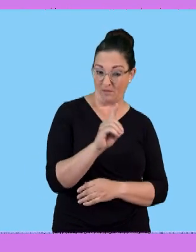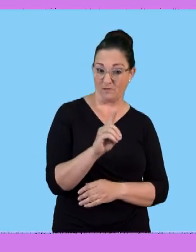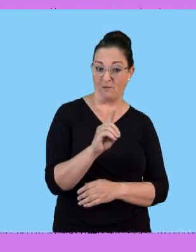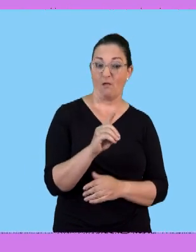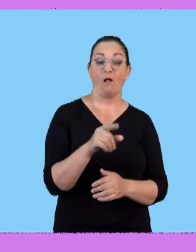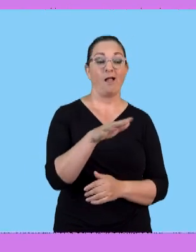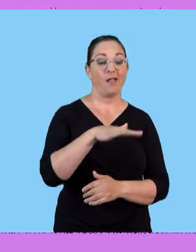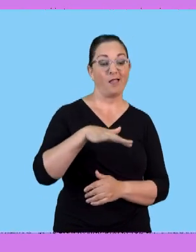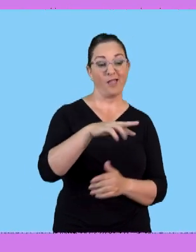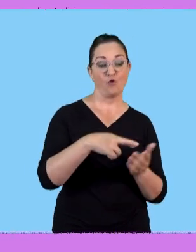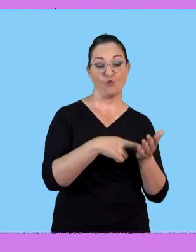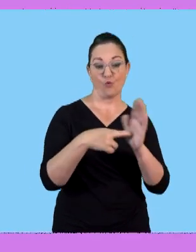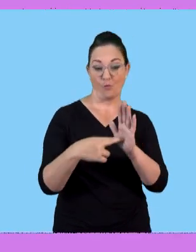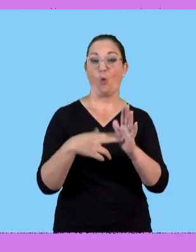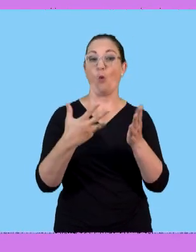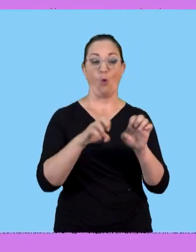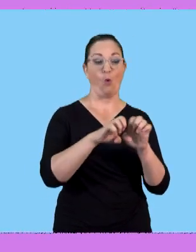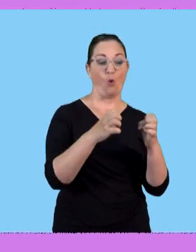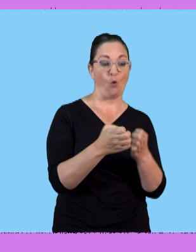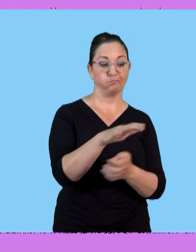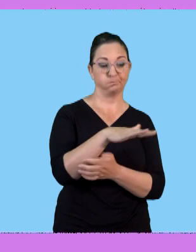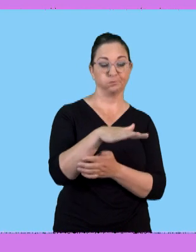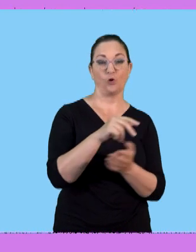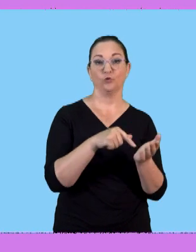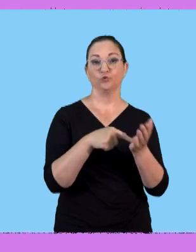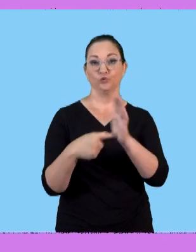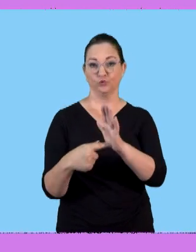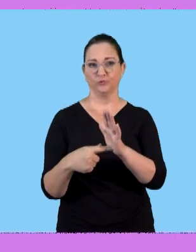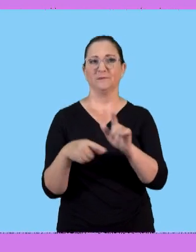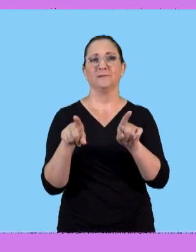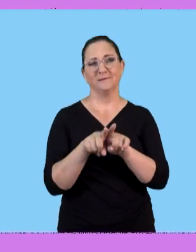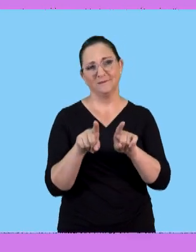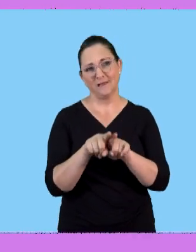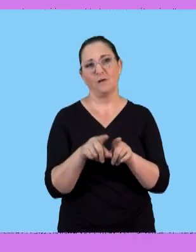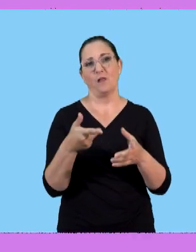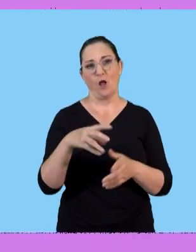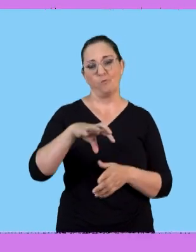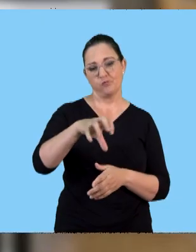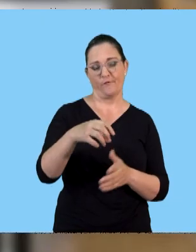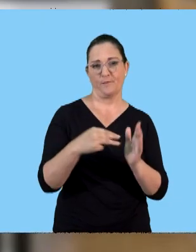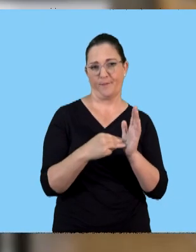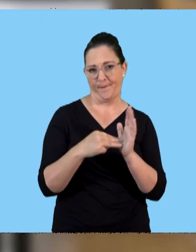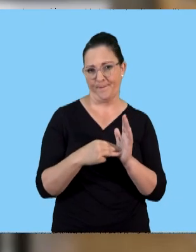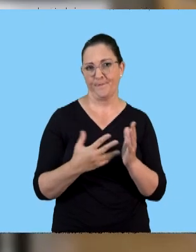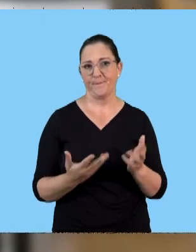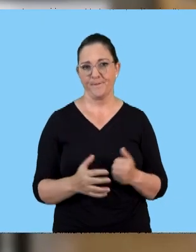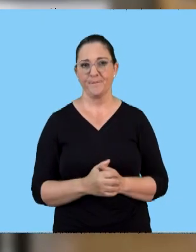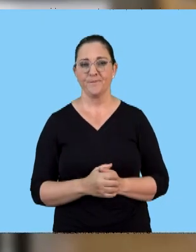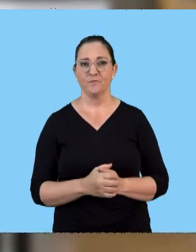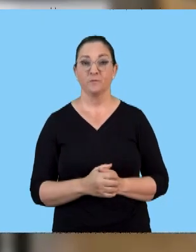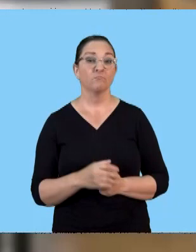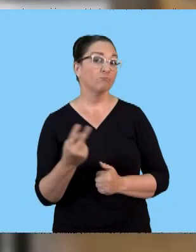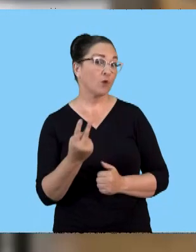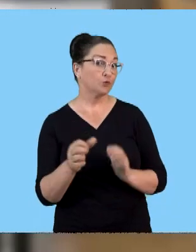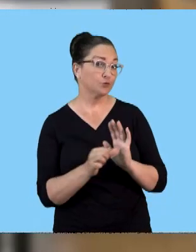representation of an area of the Earth's surface. For example, a provincial map. All right? Also